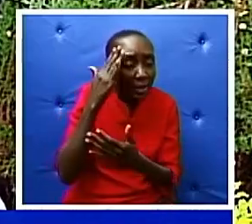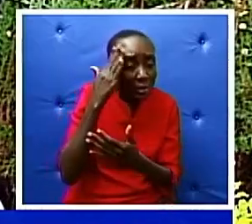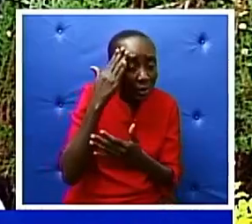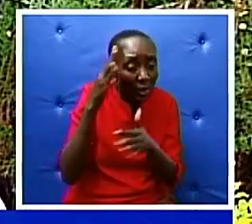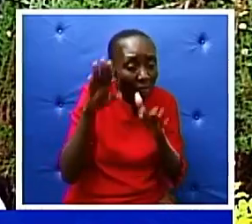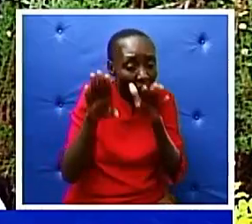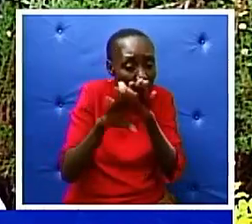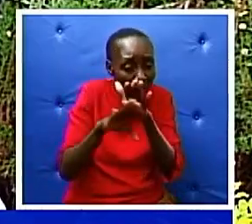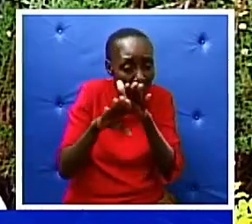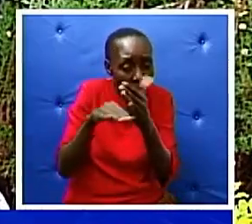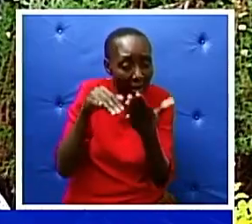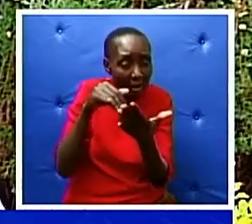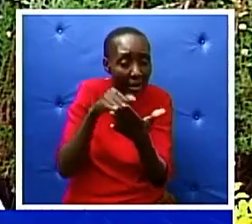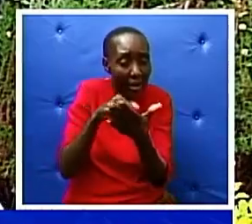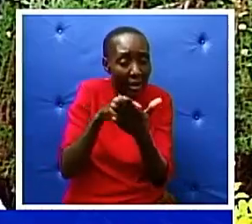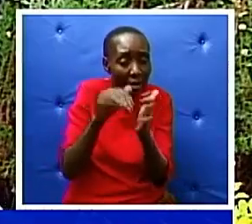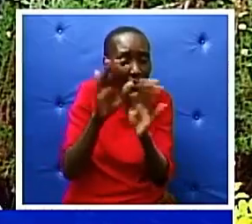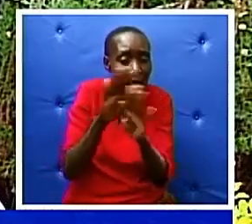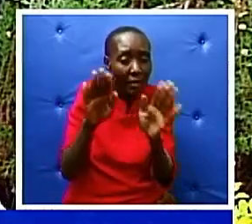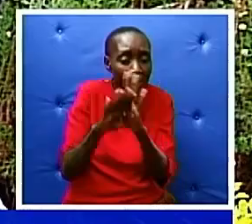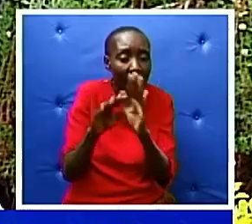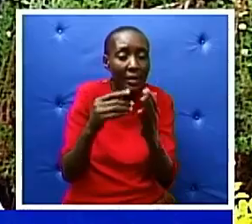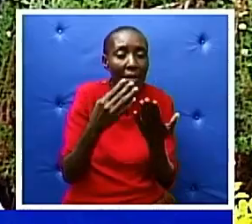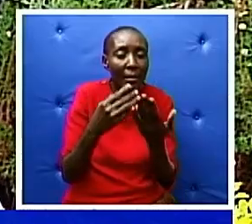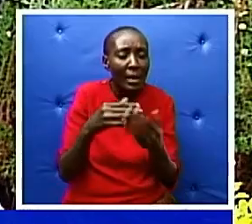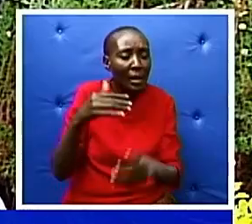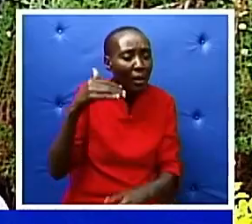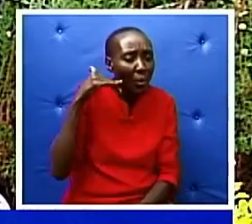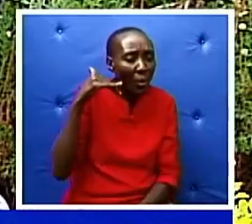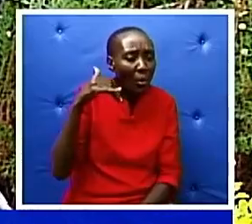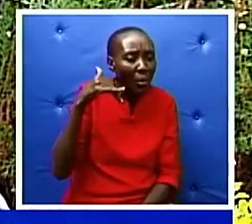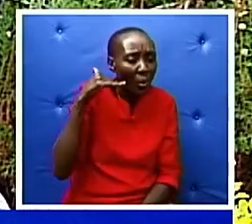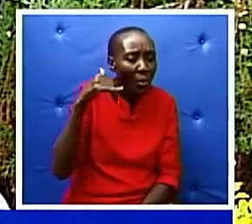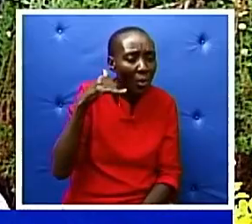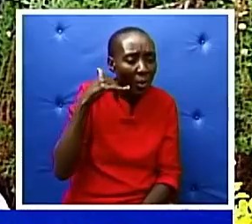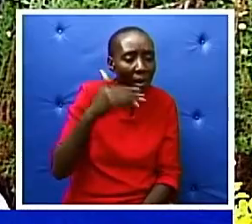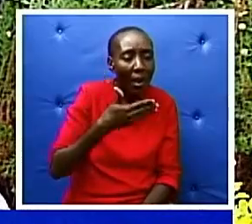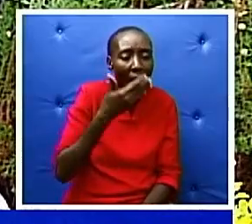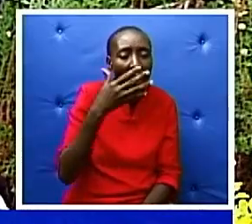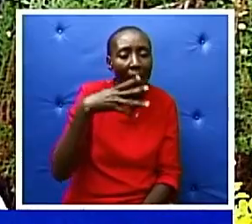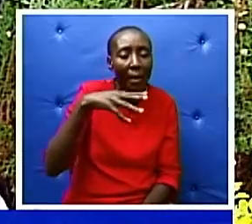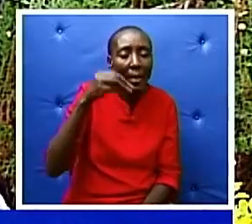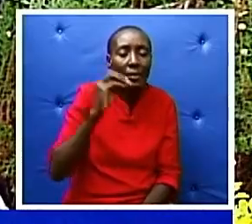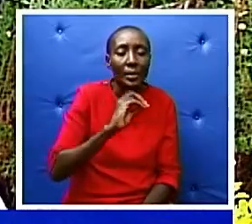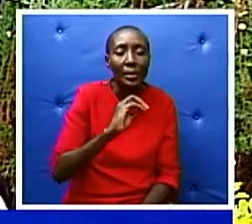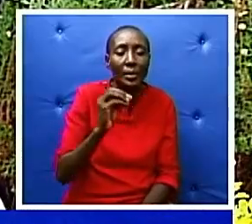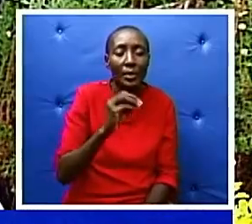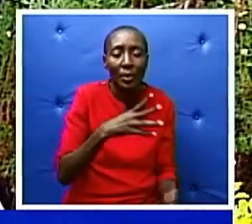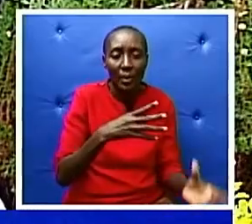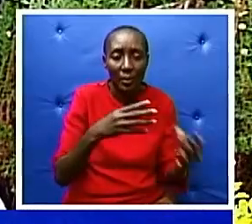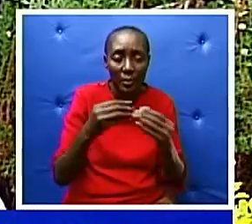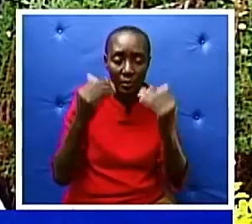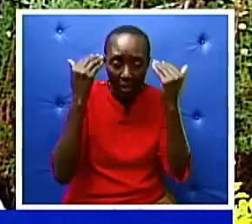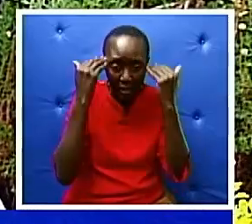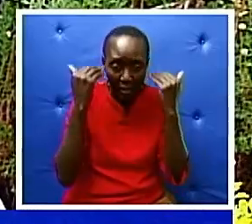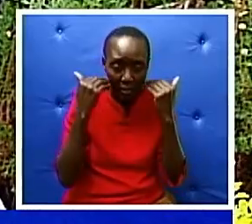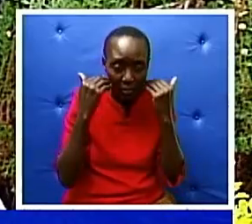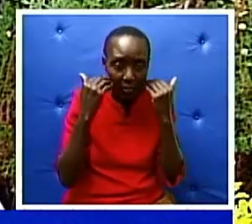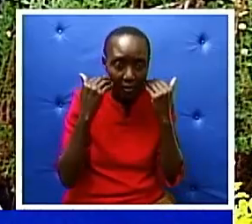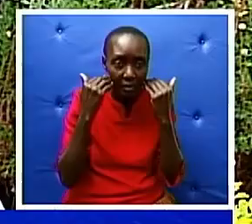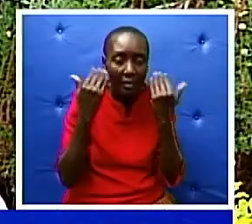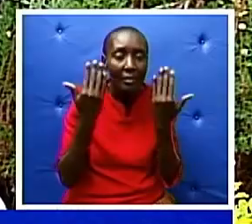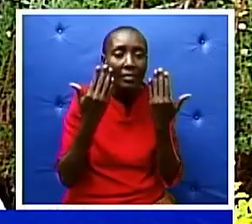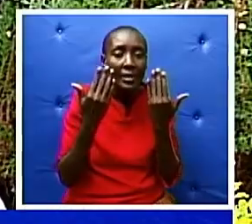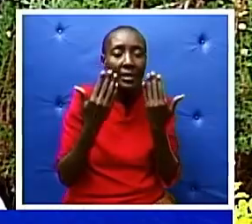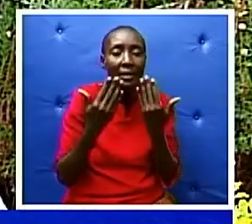like we had agreed. They call, he doesn't pick. We go to court, we finish, I find out he had done